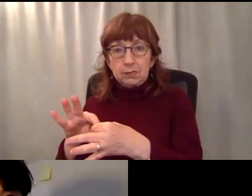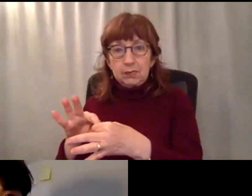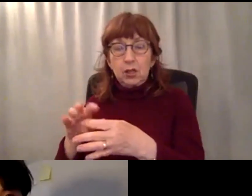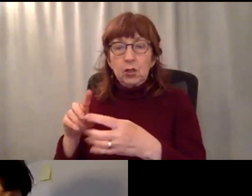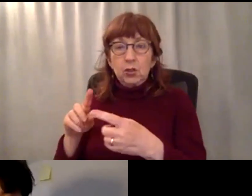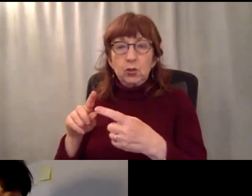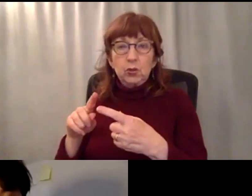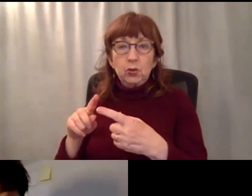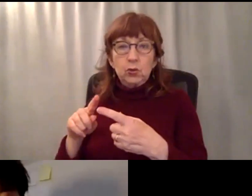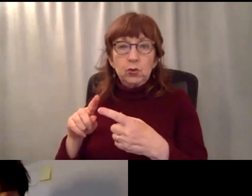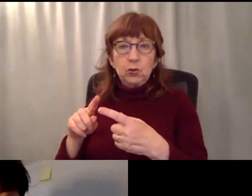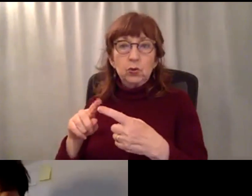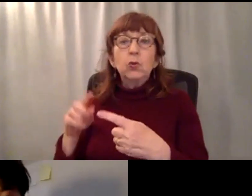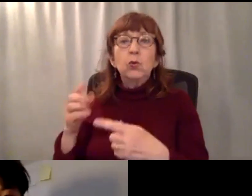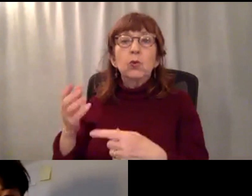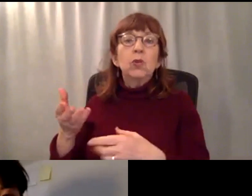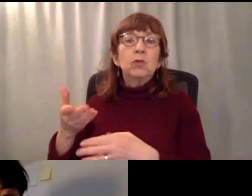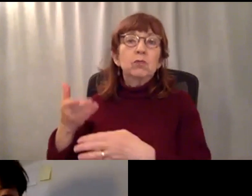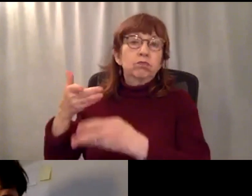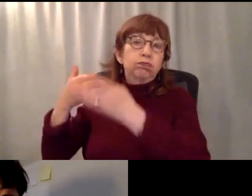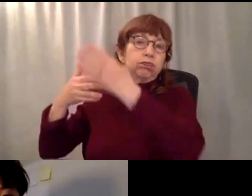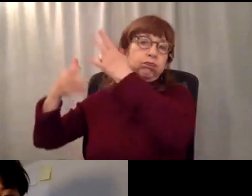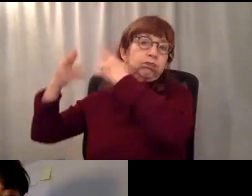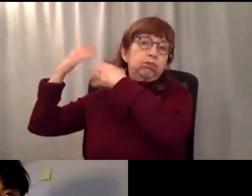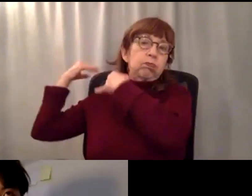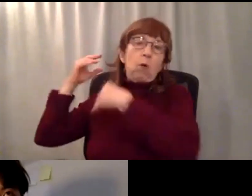story, like the mythology of Chinese folklore,